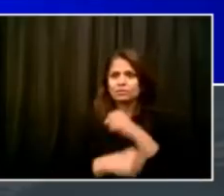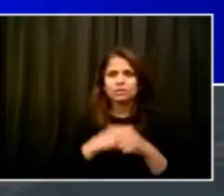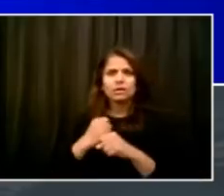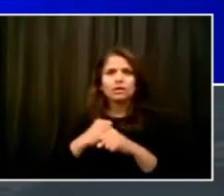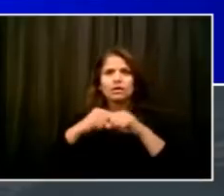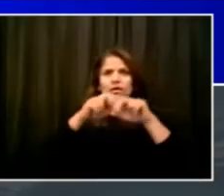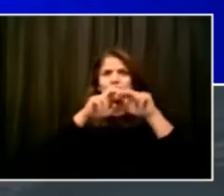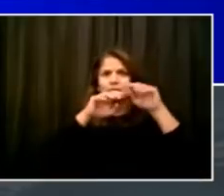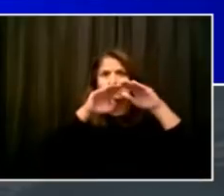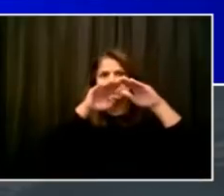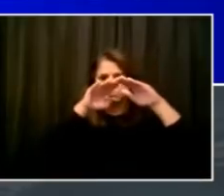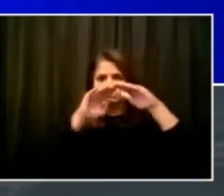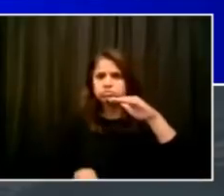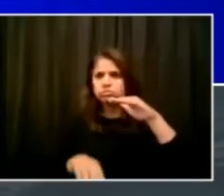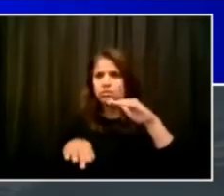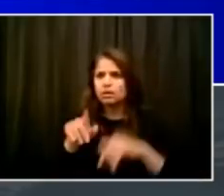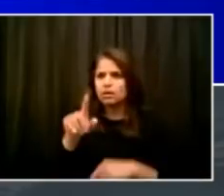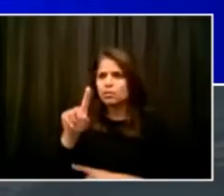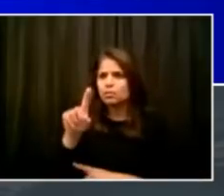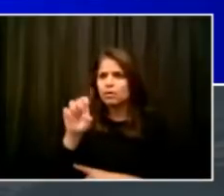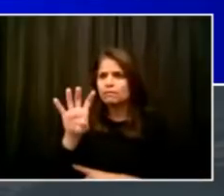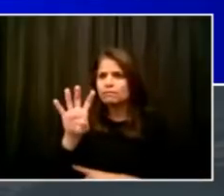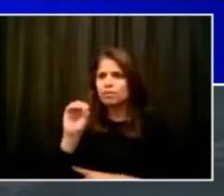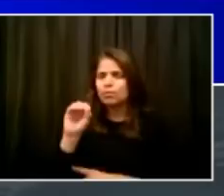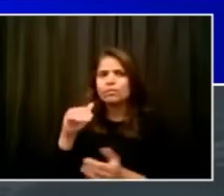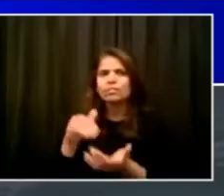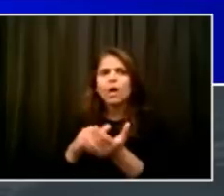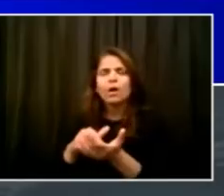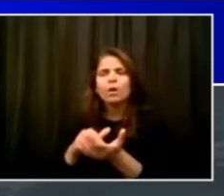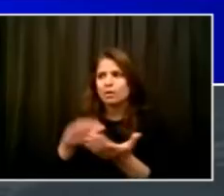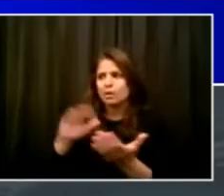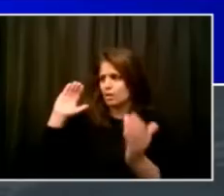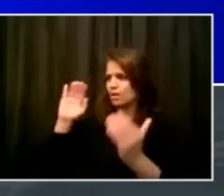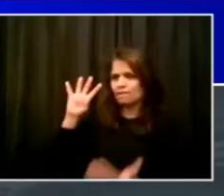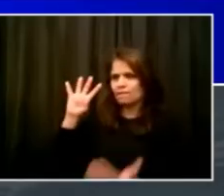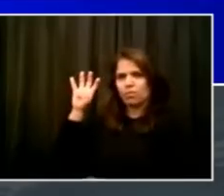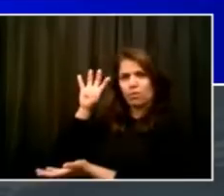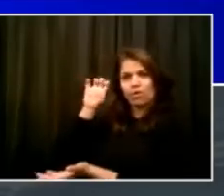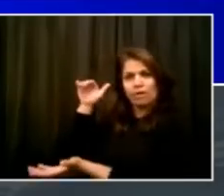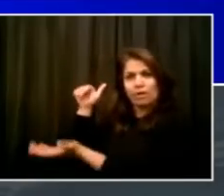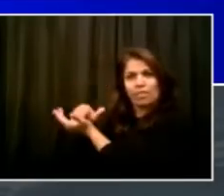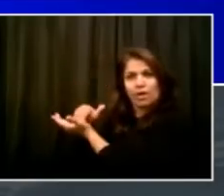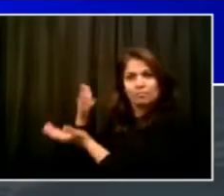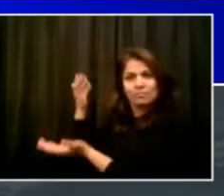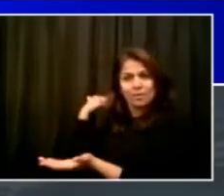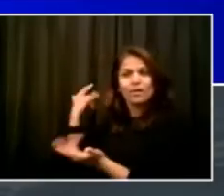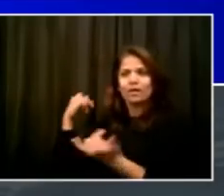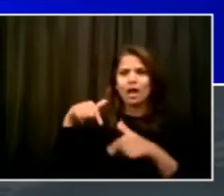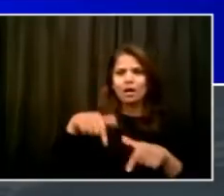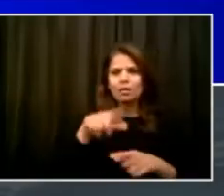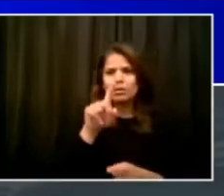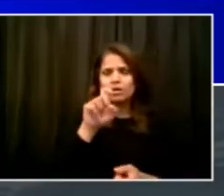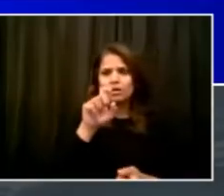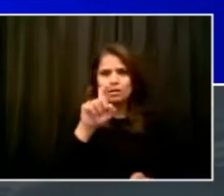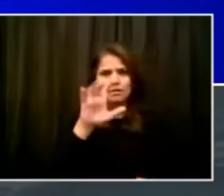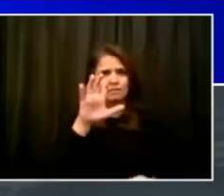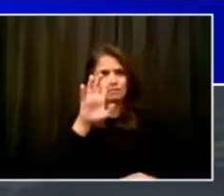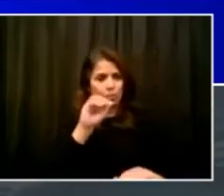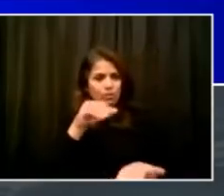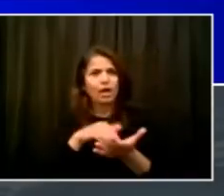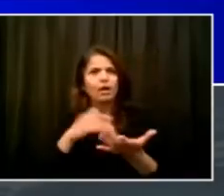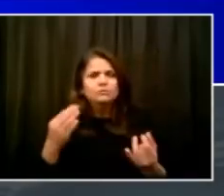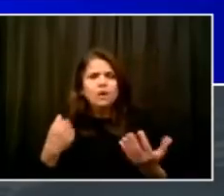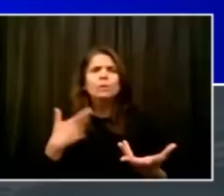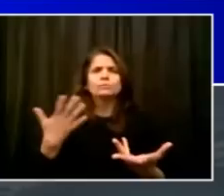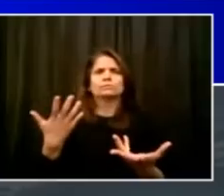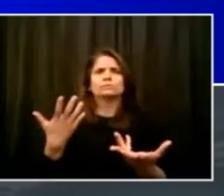So something has to be done immediately to address this, and we intend to work with parents and families